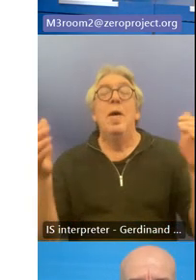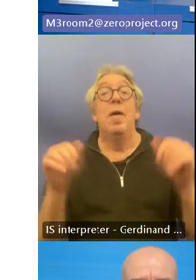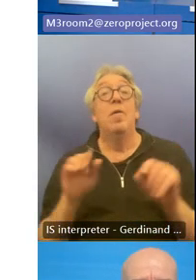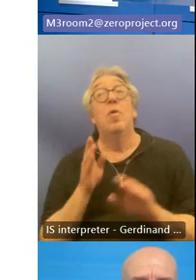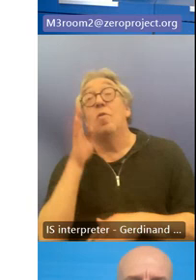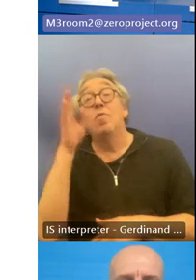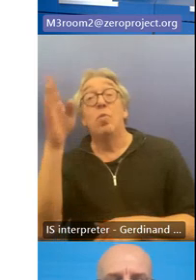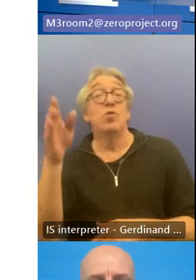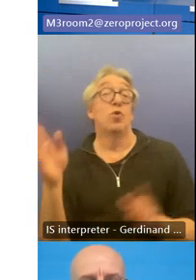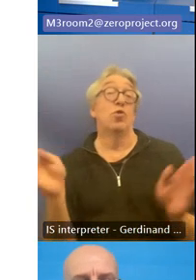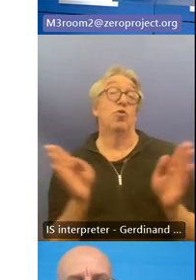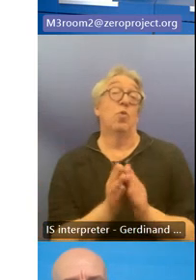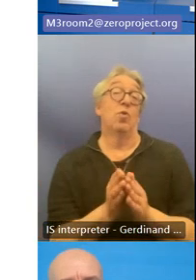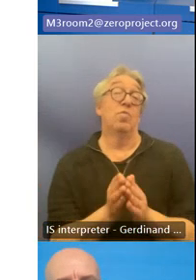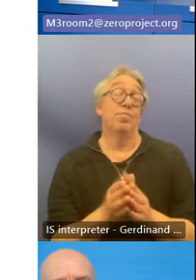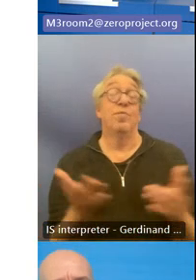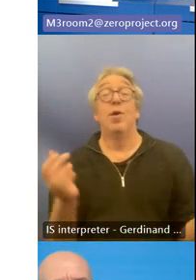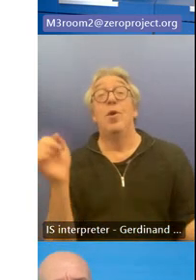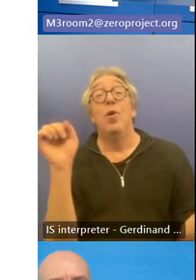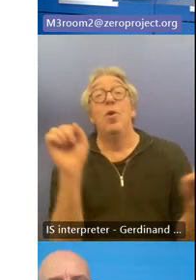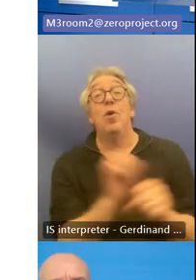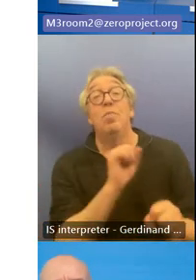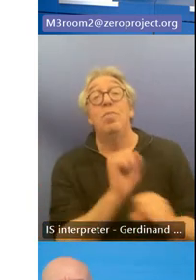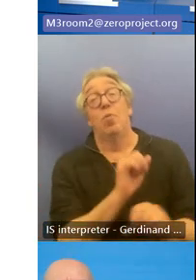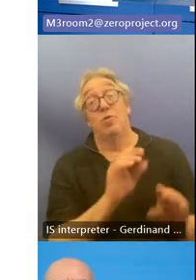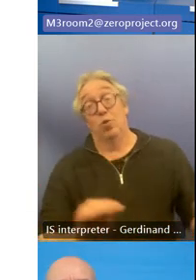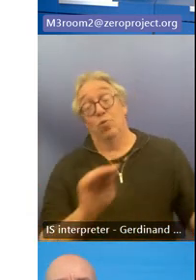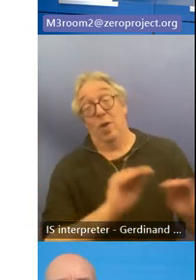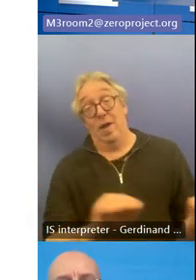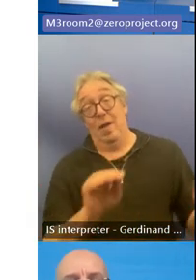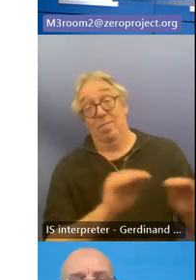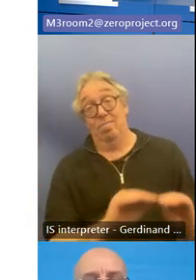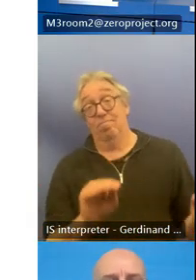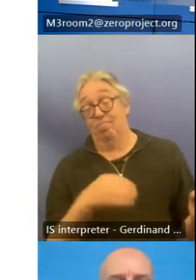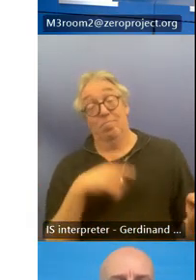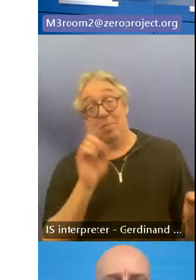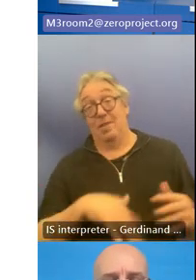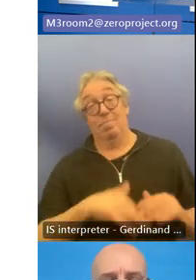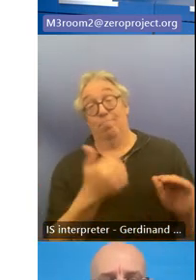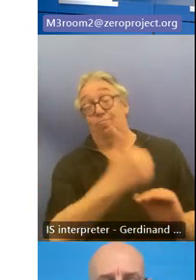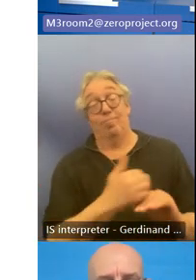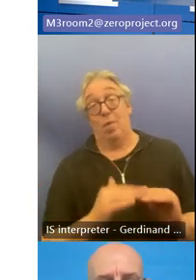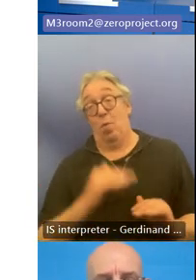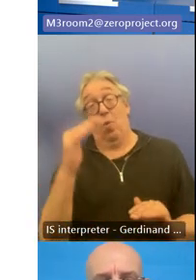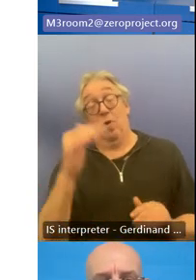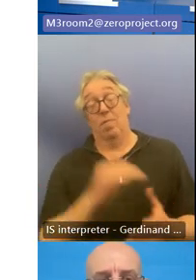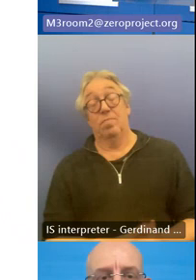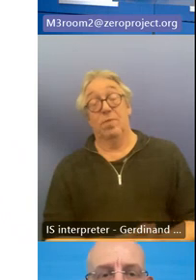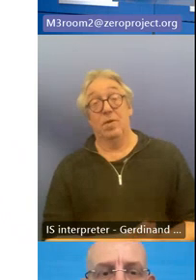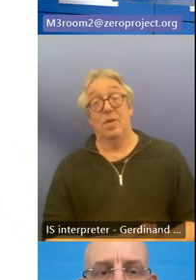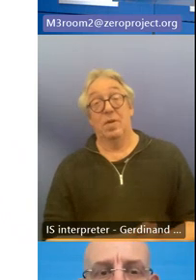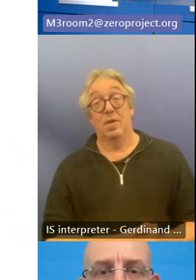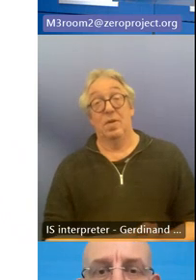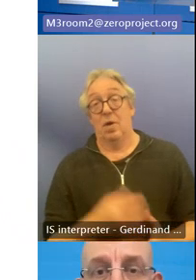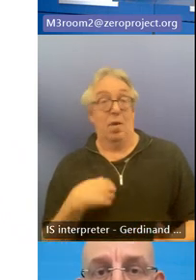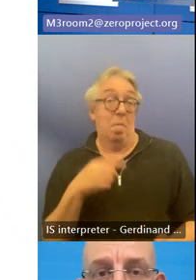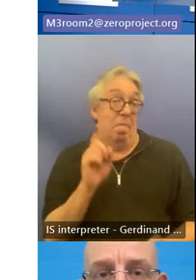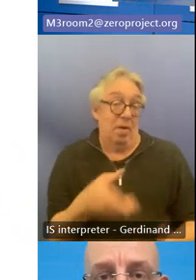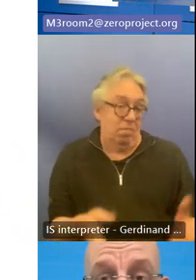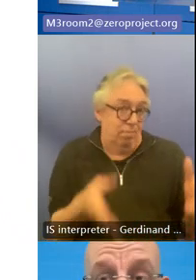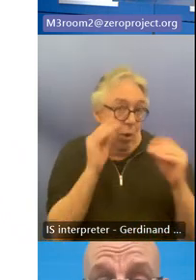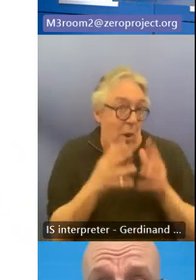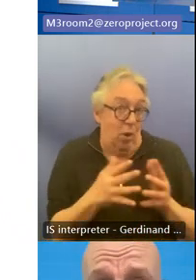vocational educational sector. It's another step that we have to go, and we need a lot of to learn, and I expected to